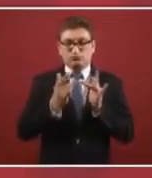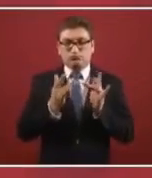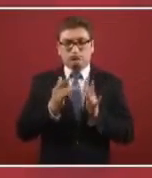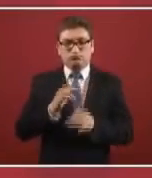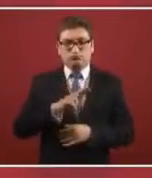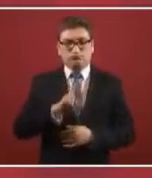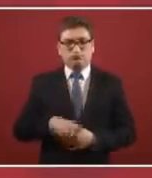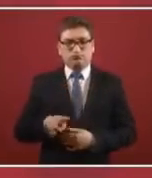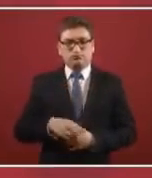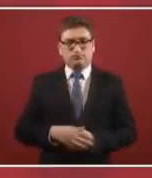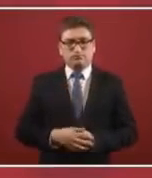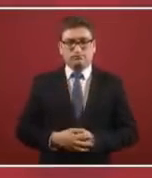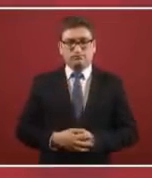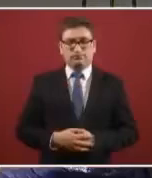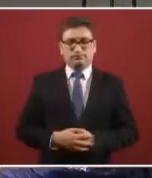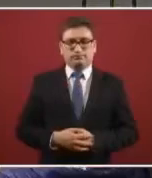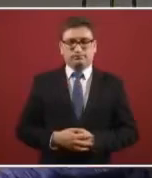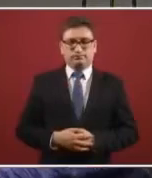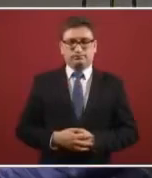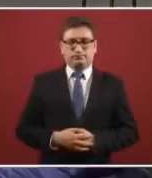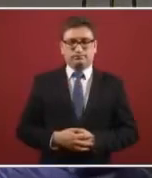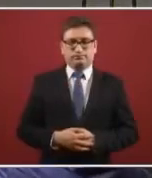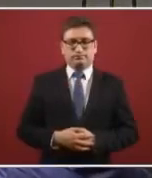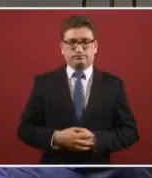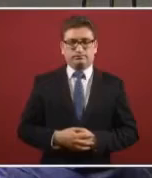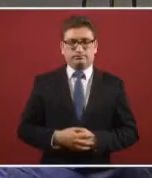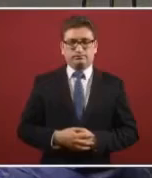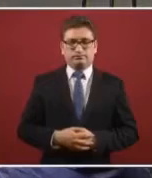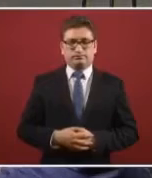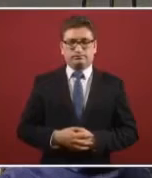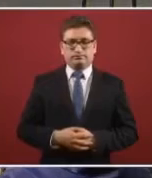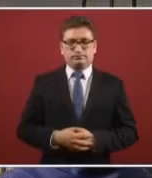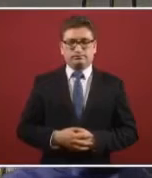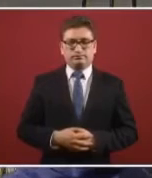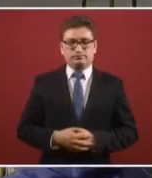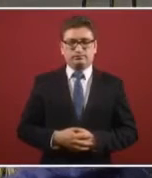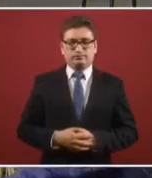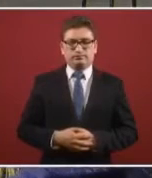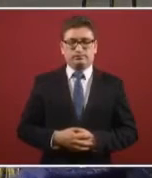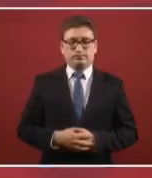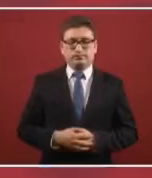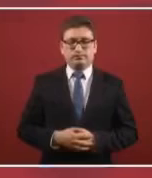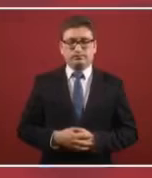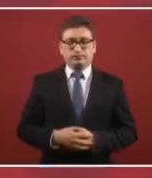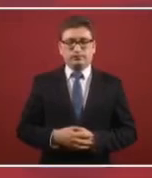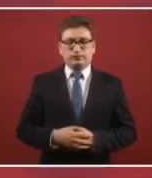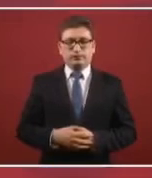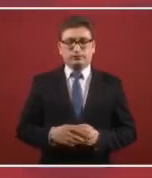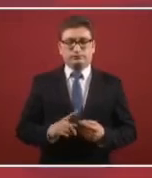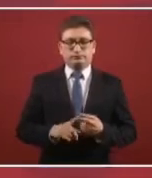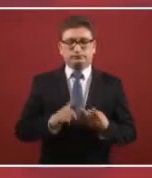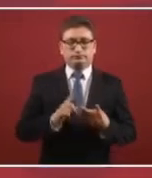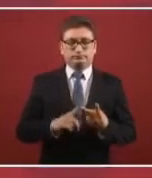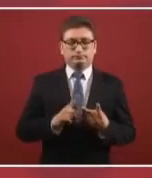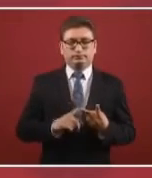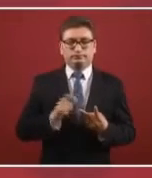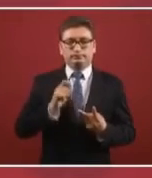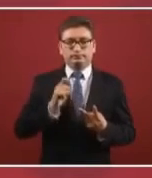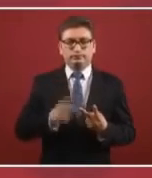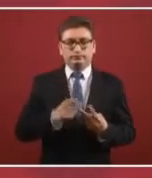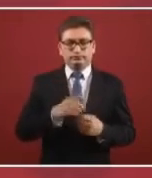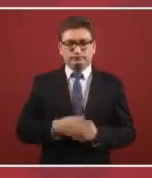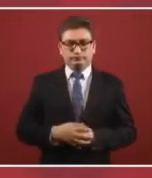group that was involved with any um how should say uh illicit